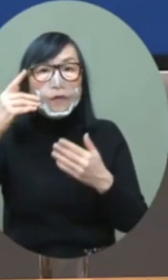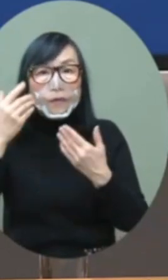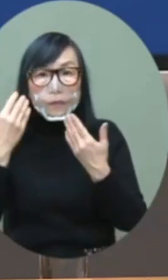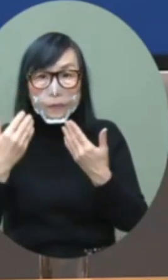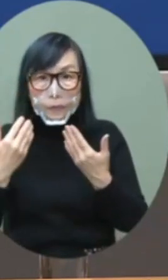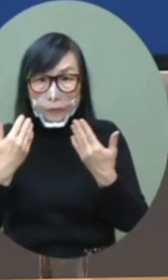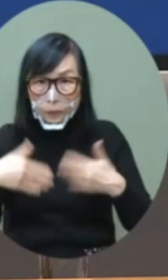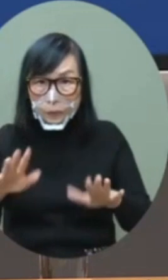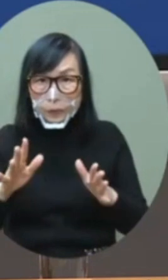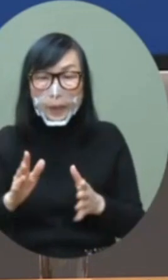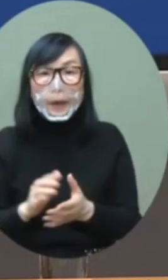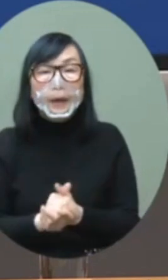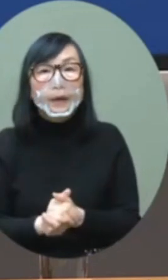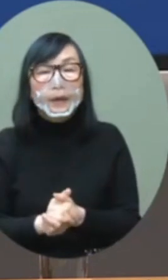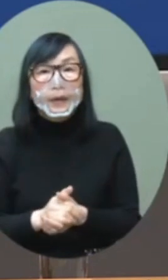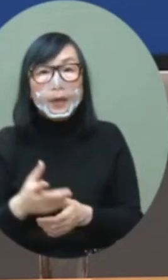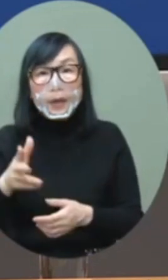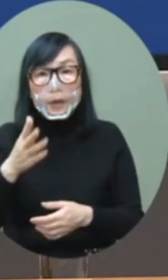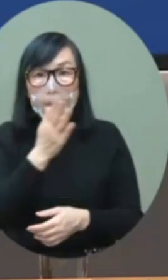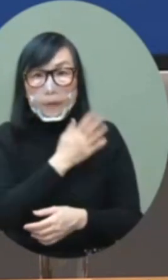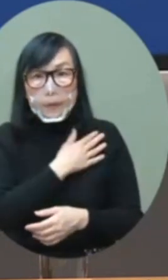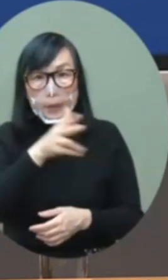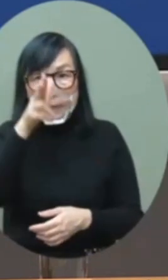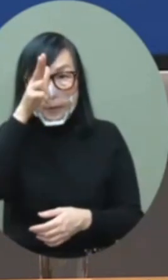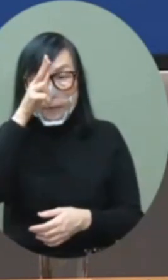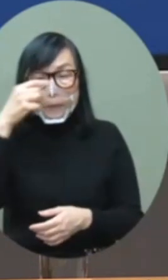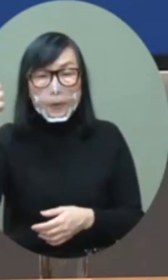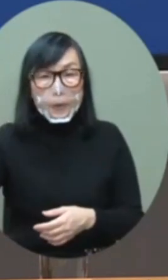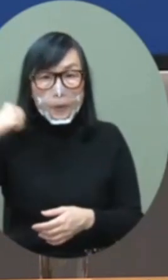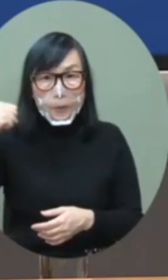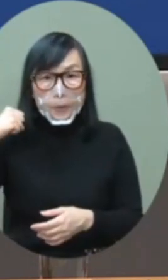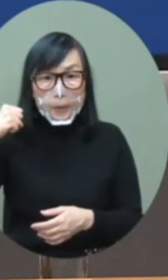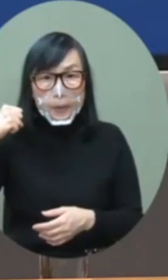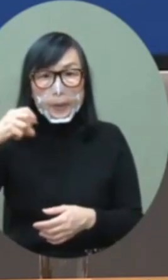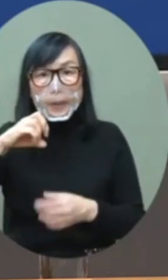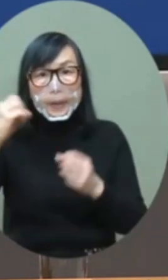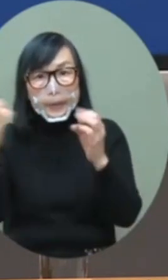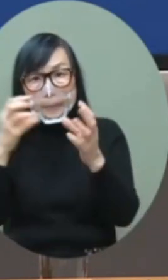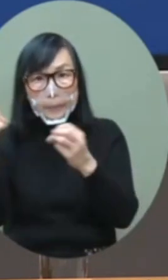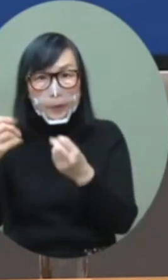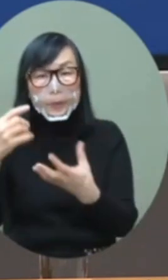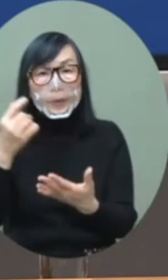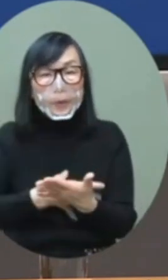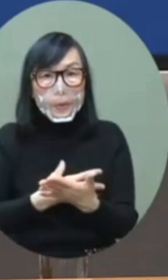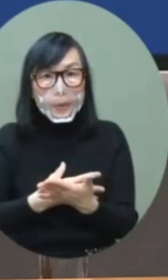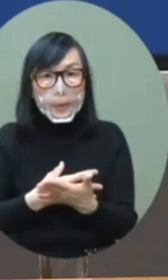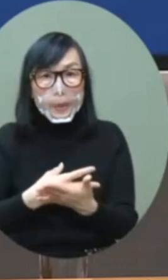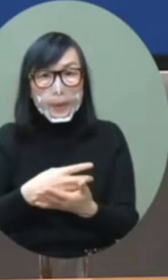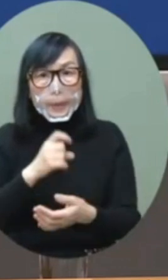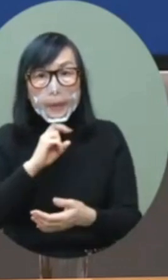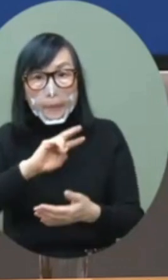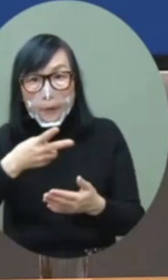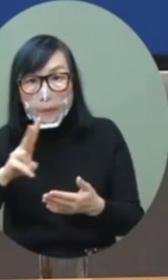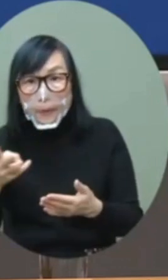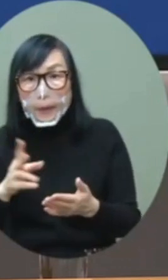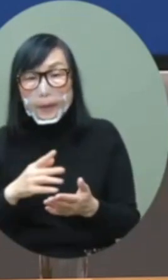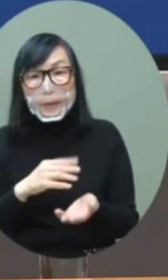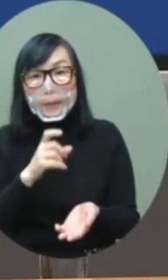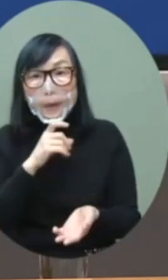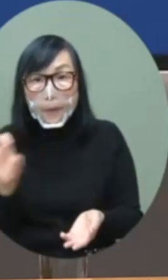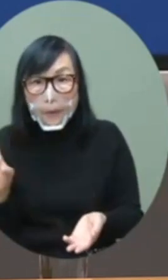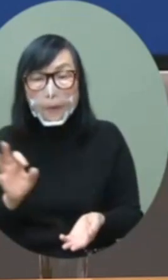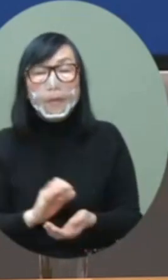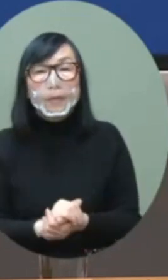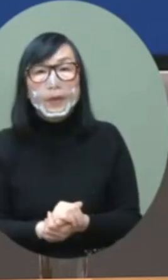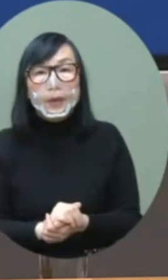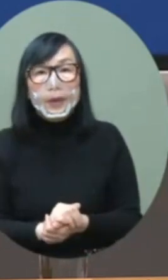and vigorously review these measures to see whether there is room for adjustment. I wouldn't promise now that there